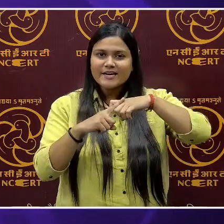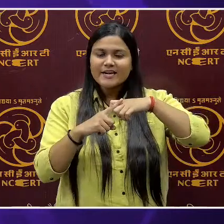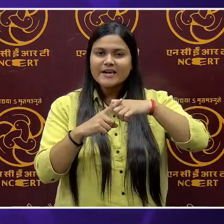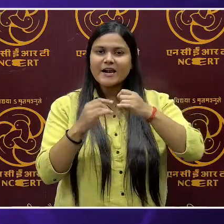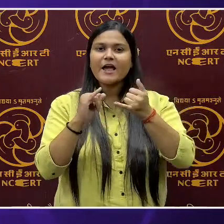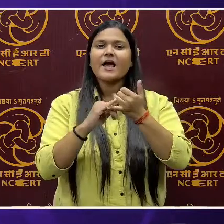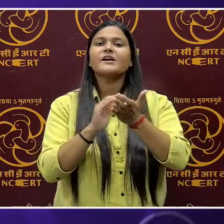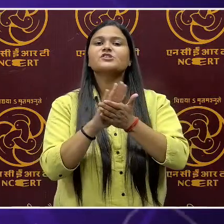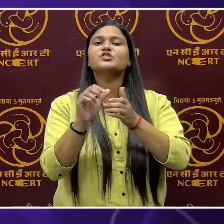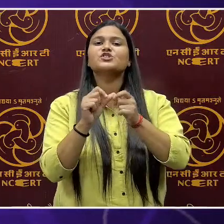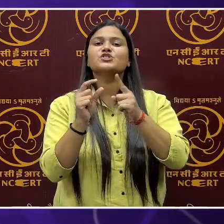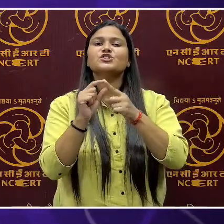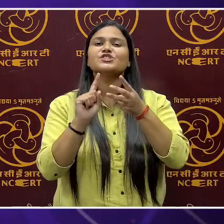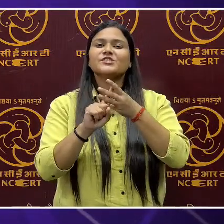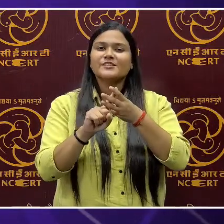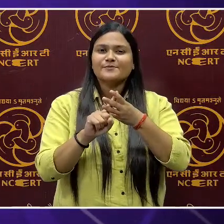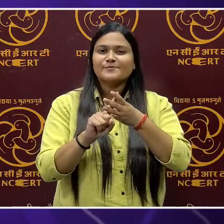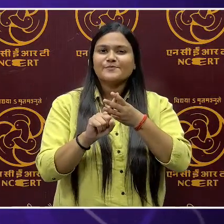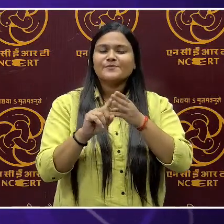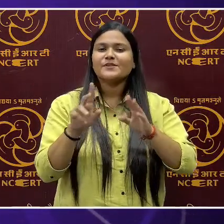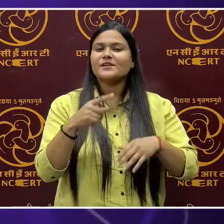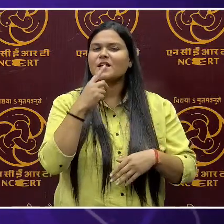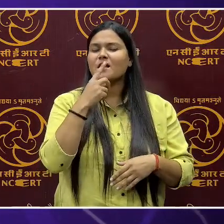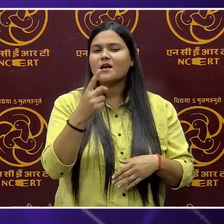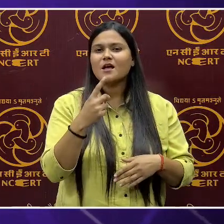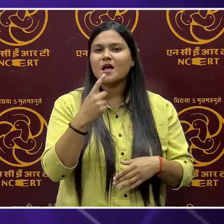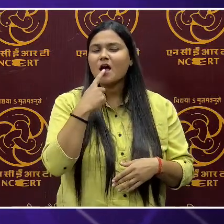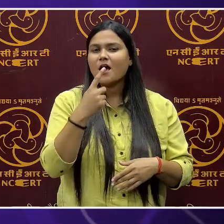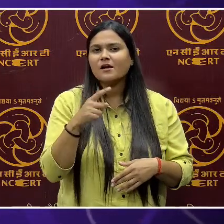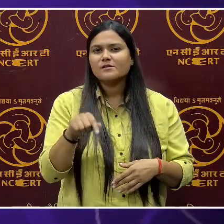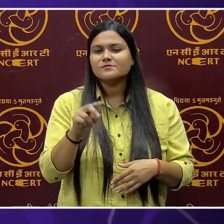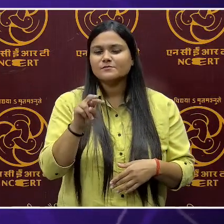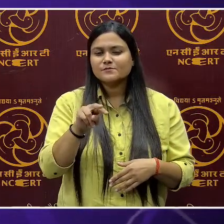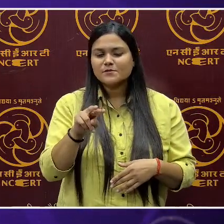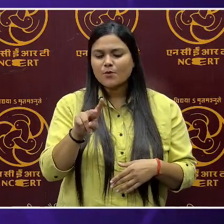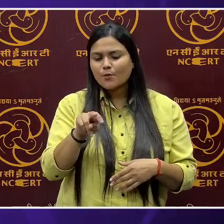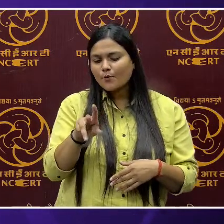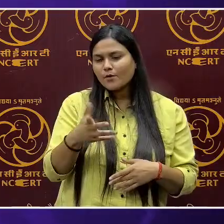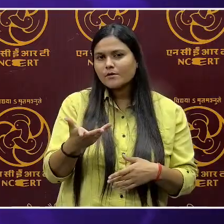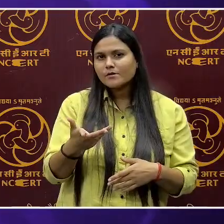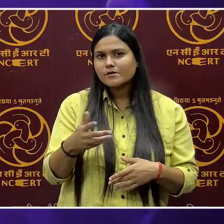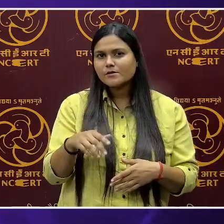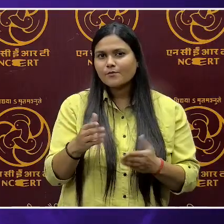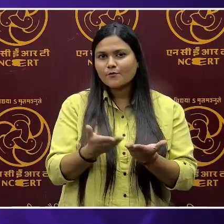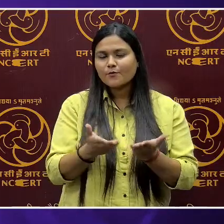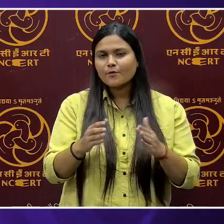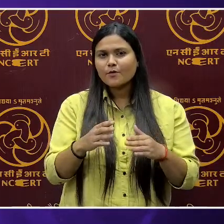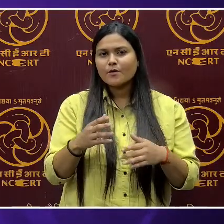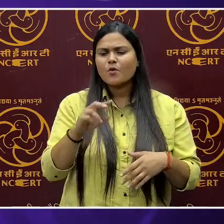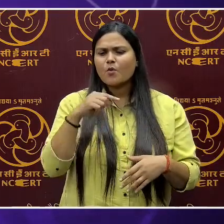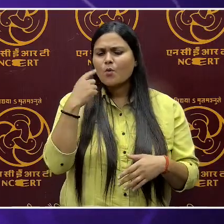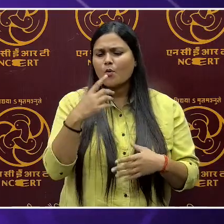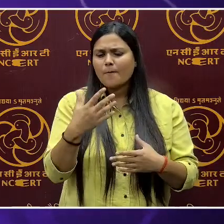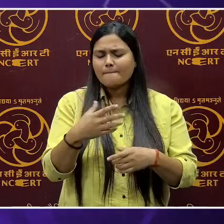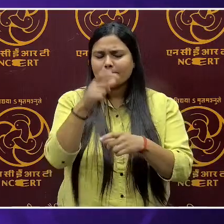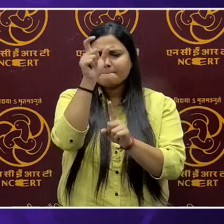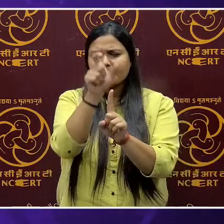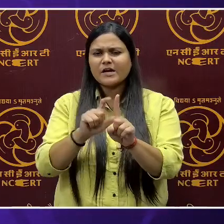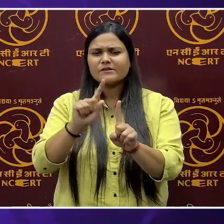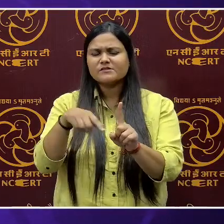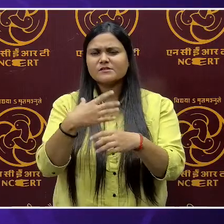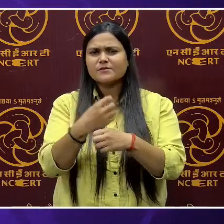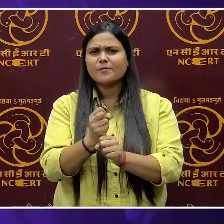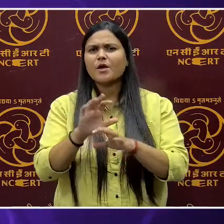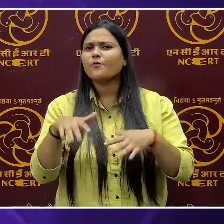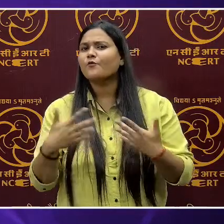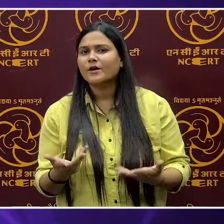once again, a fun shape. Tell me, Tanvi, what do you think? What kind of a person would make this kind